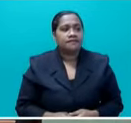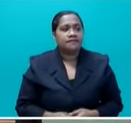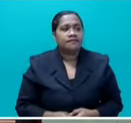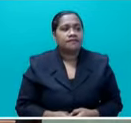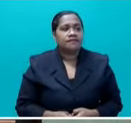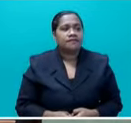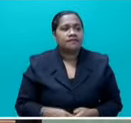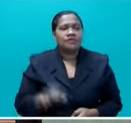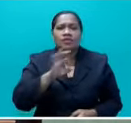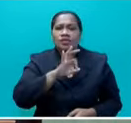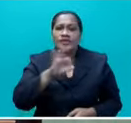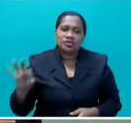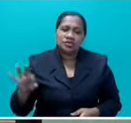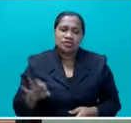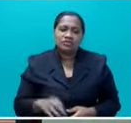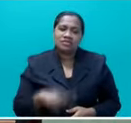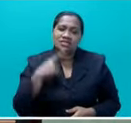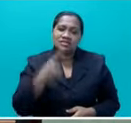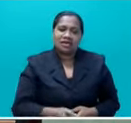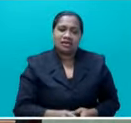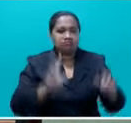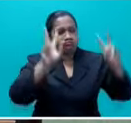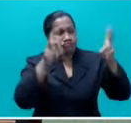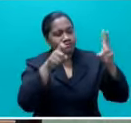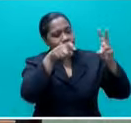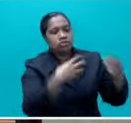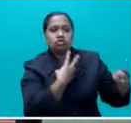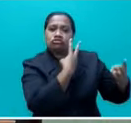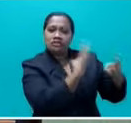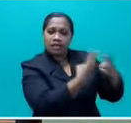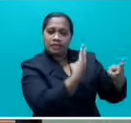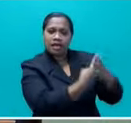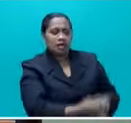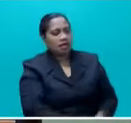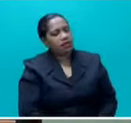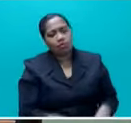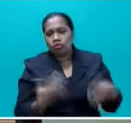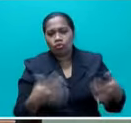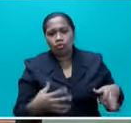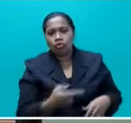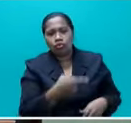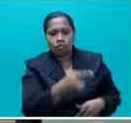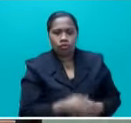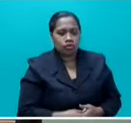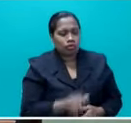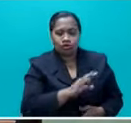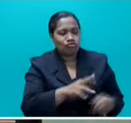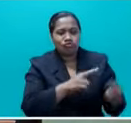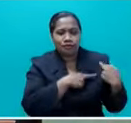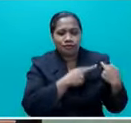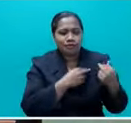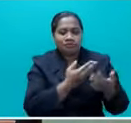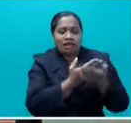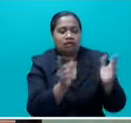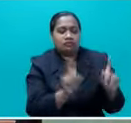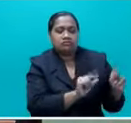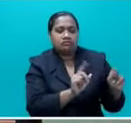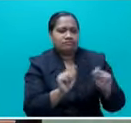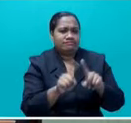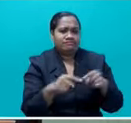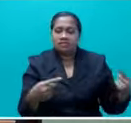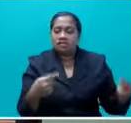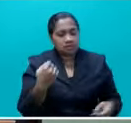just dismiss Sodelpa as not being responsible in the way we handle these things. We are